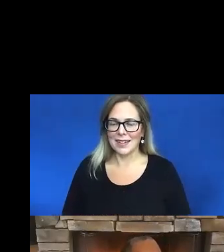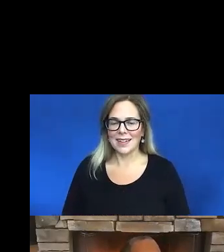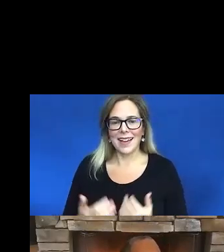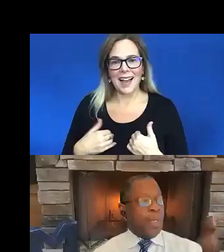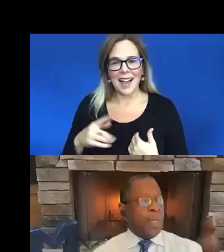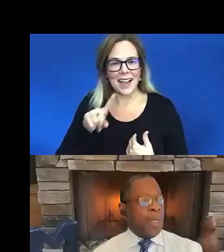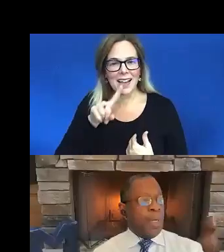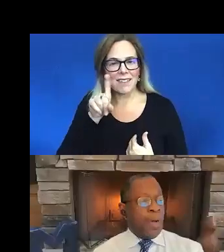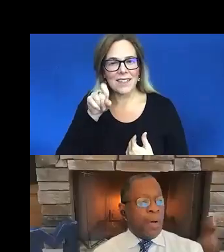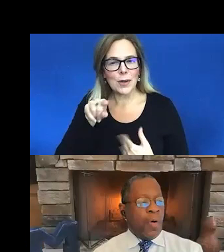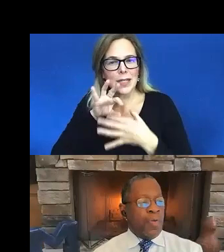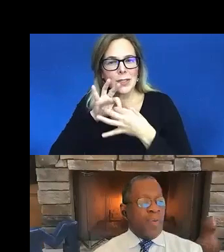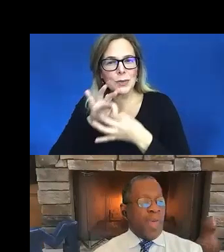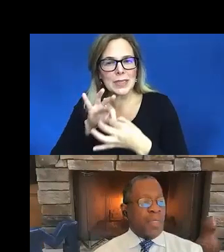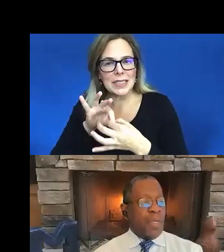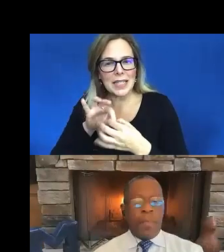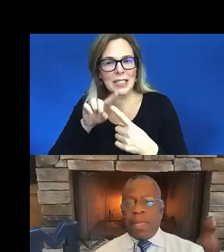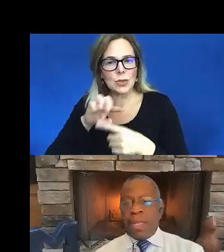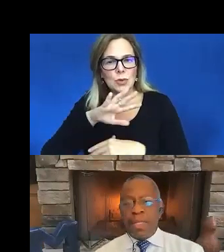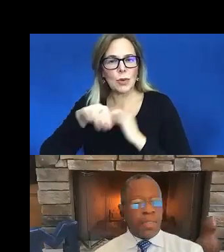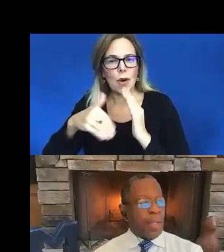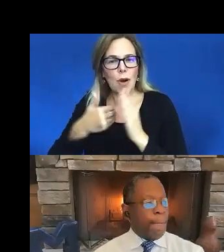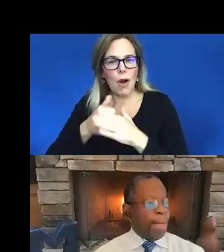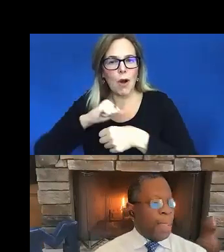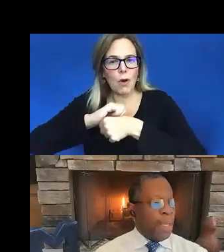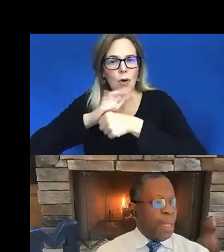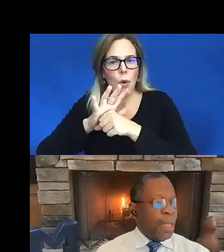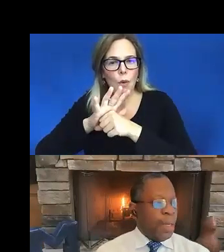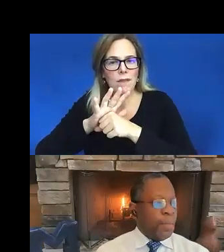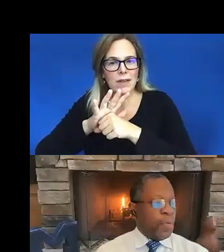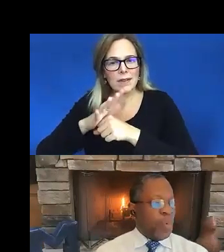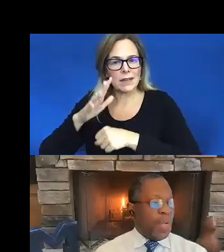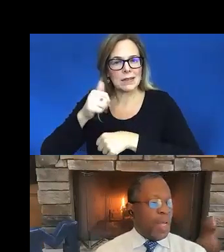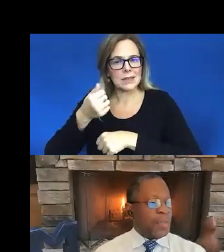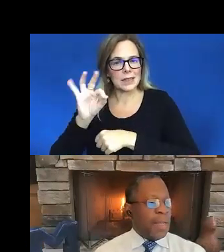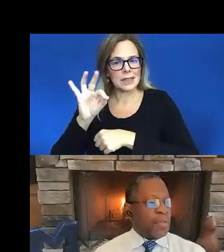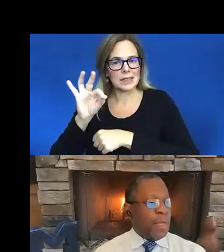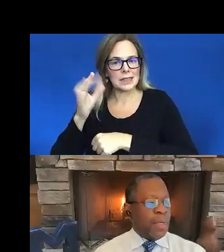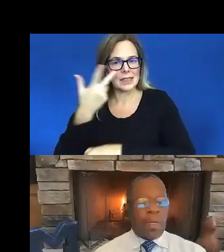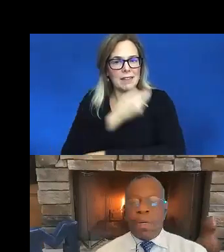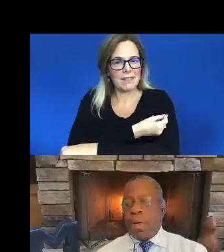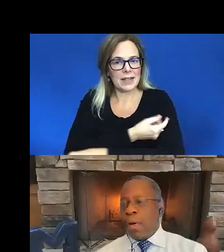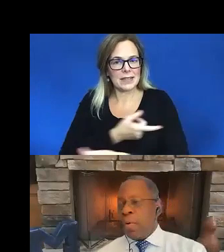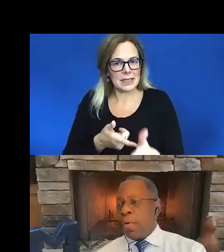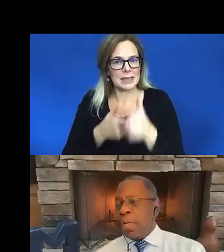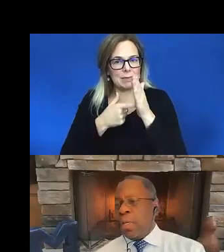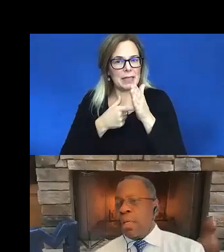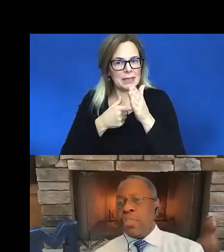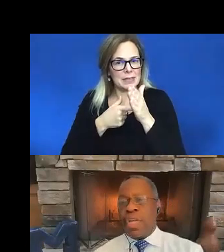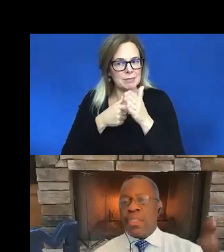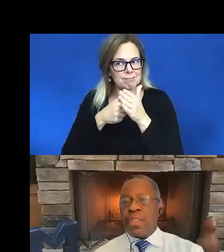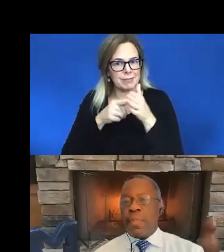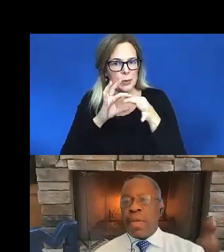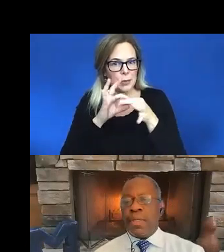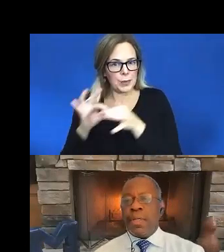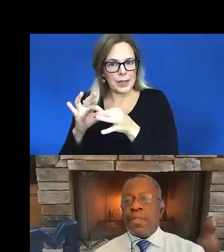related to all COVID vaccine mandates per the White House announcement. Are there any